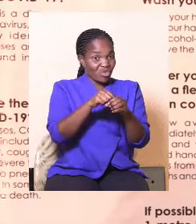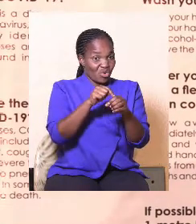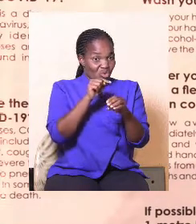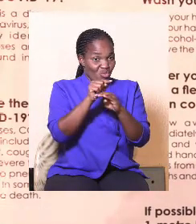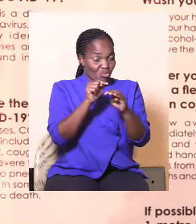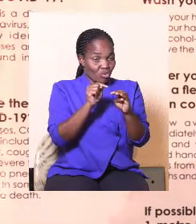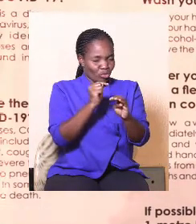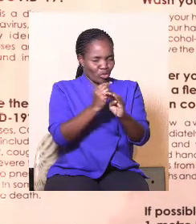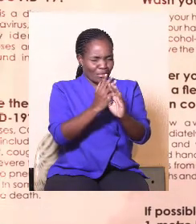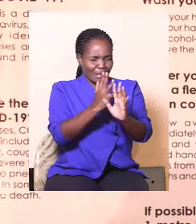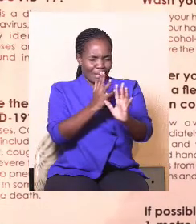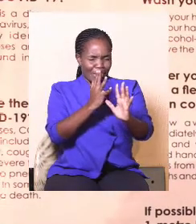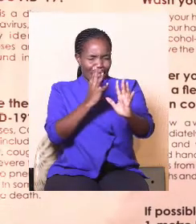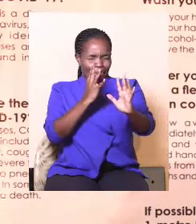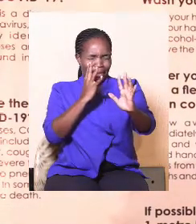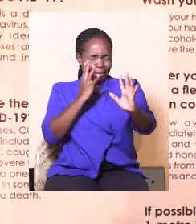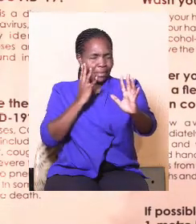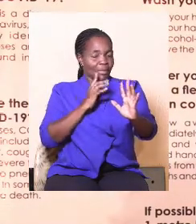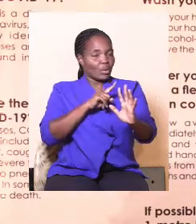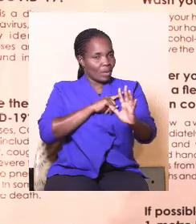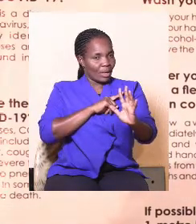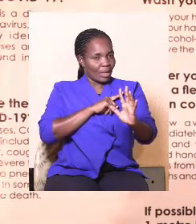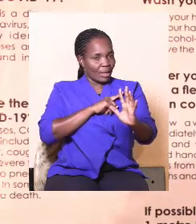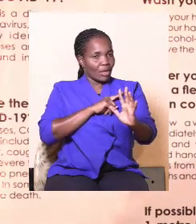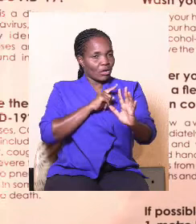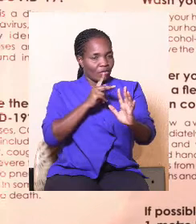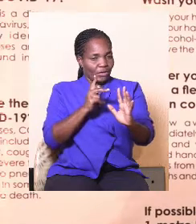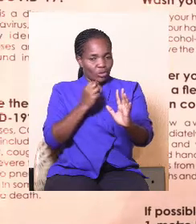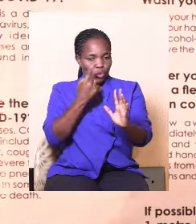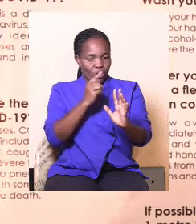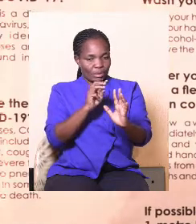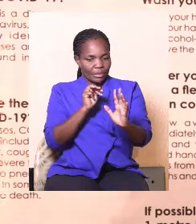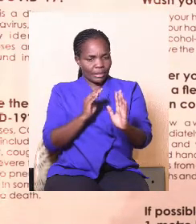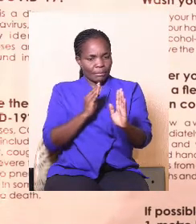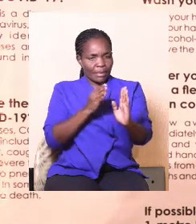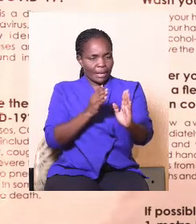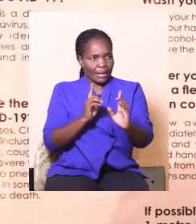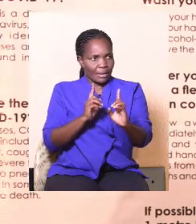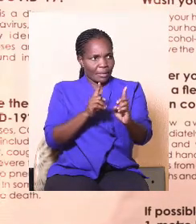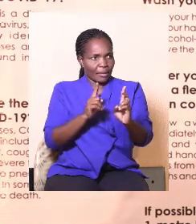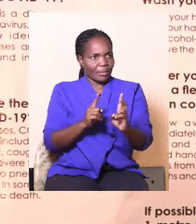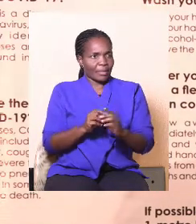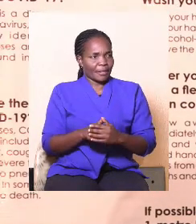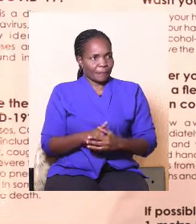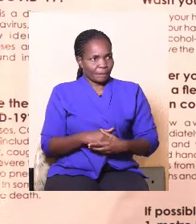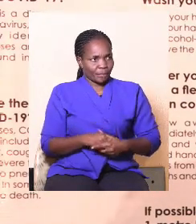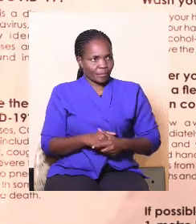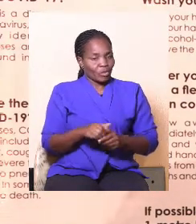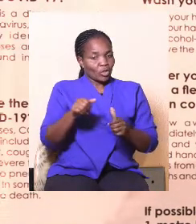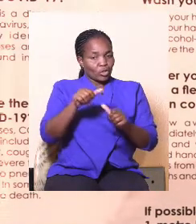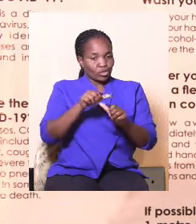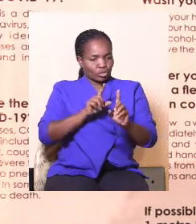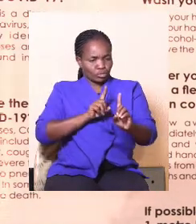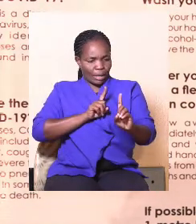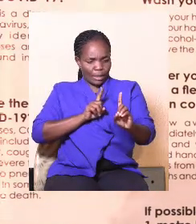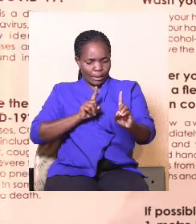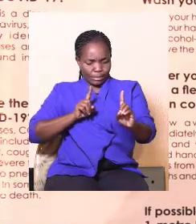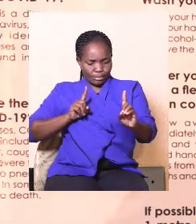to reduce the risk of transmission. And therefore, we cannot allow to have too many people in one space. Social distancing is very